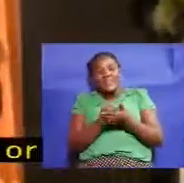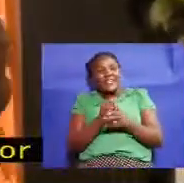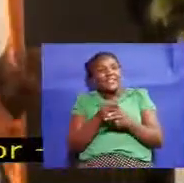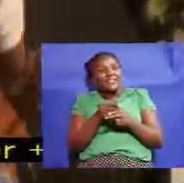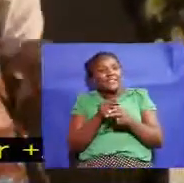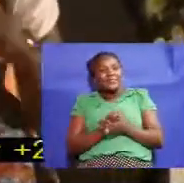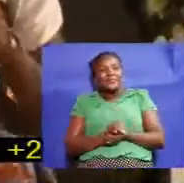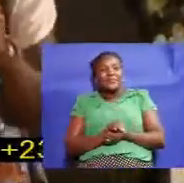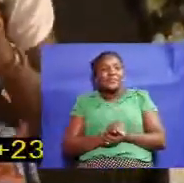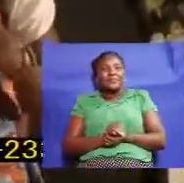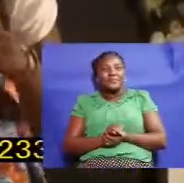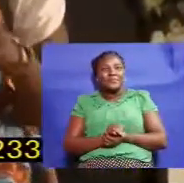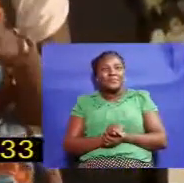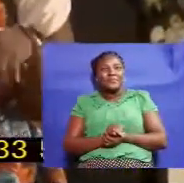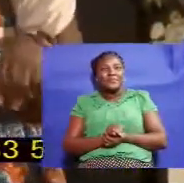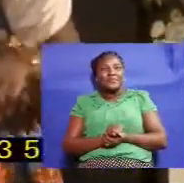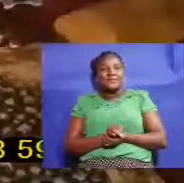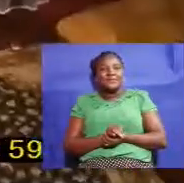Ah.